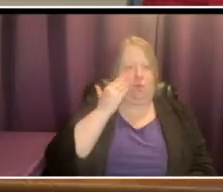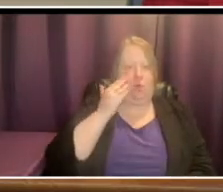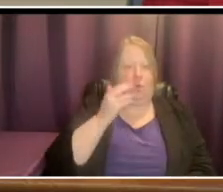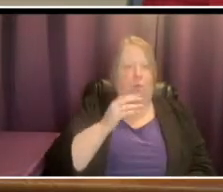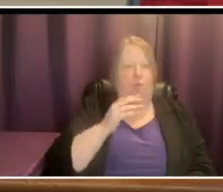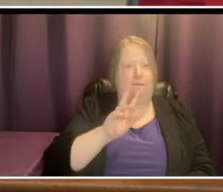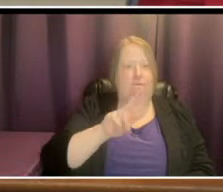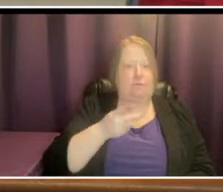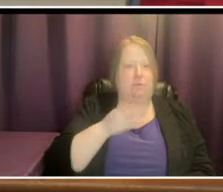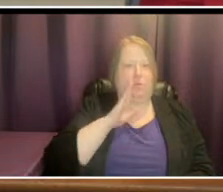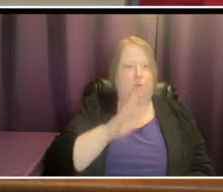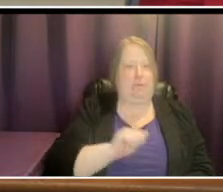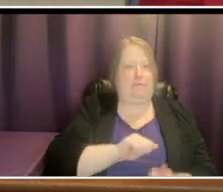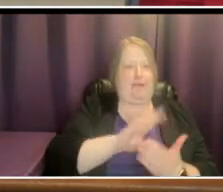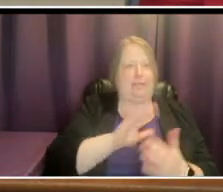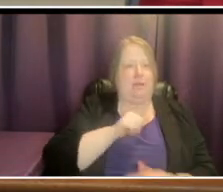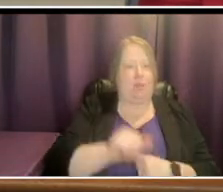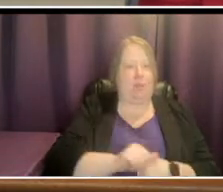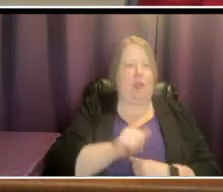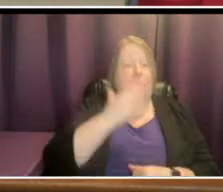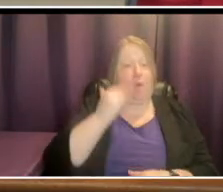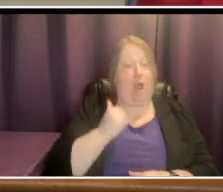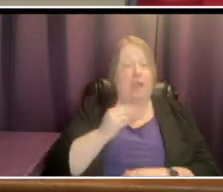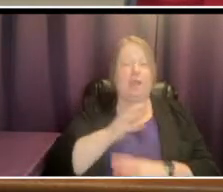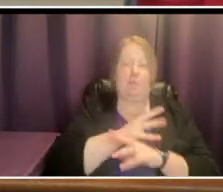president's escalating incitement of the mob.